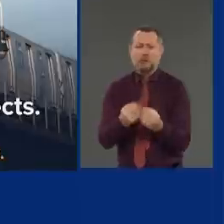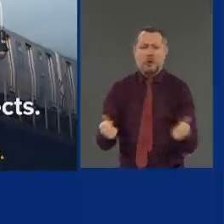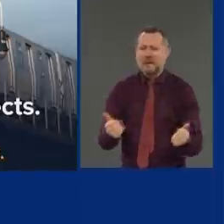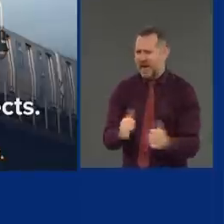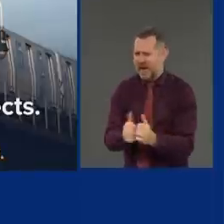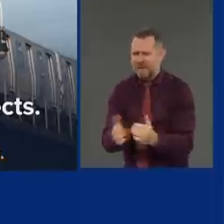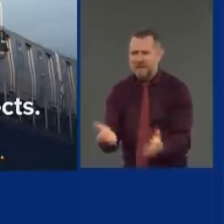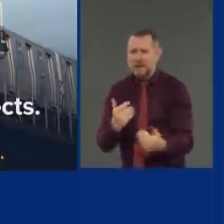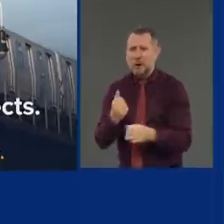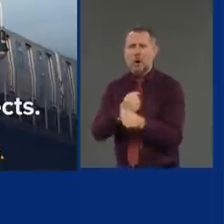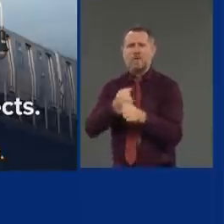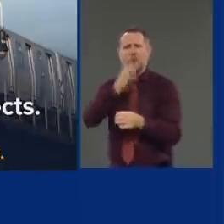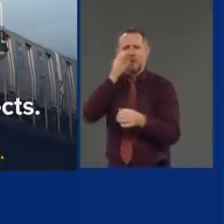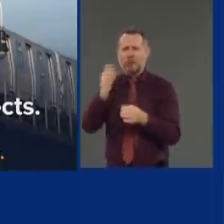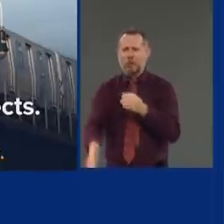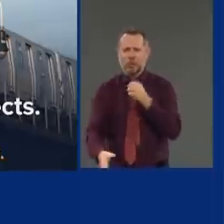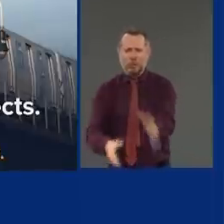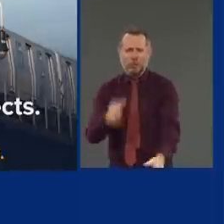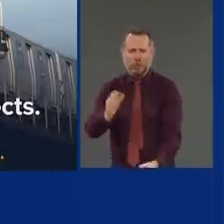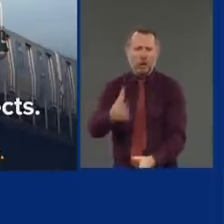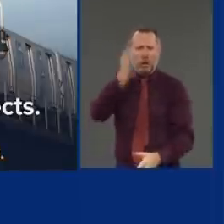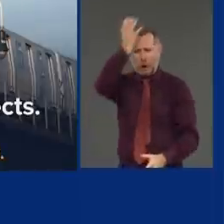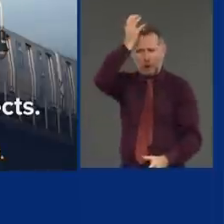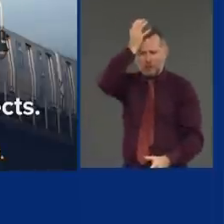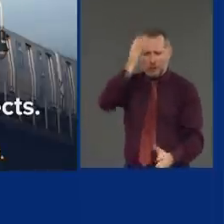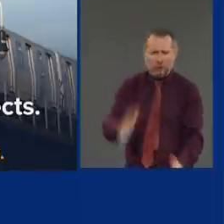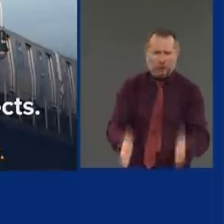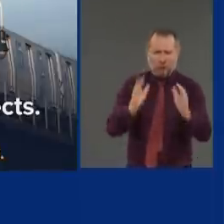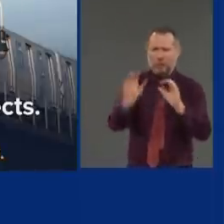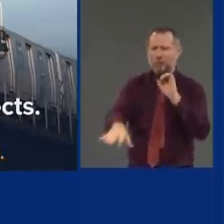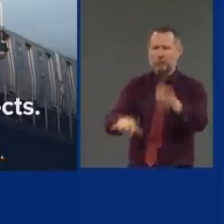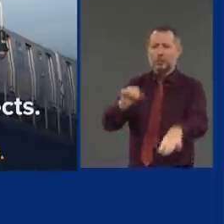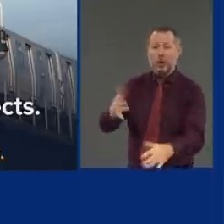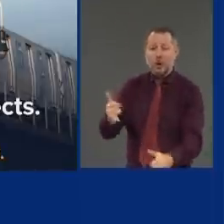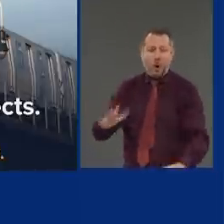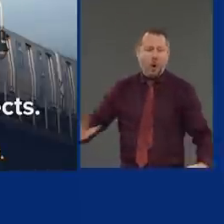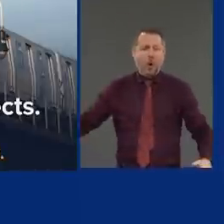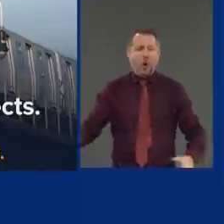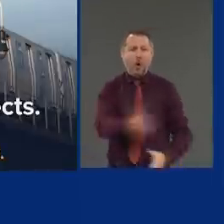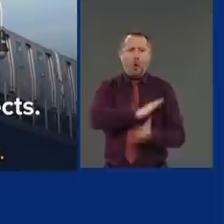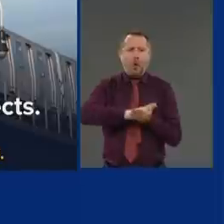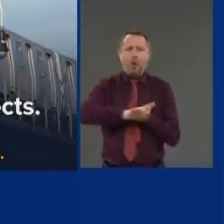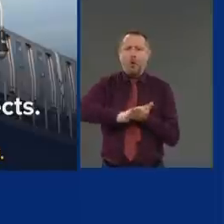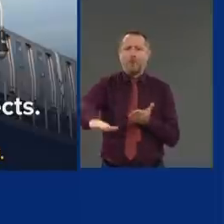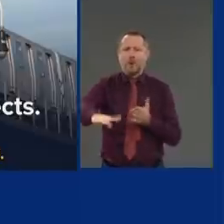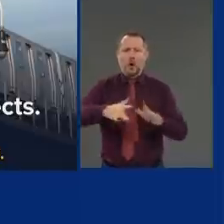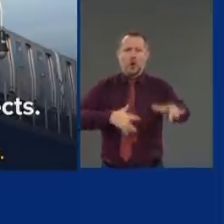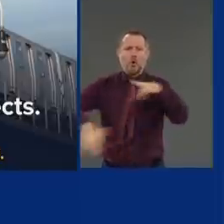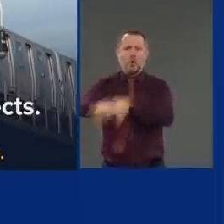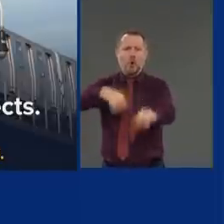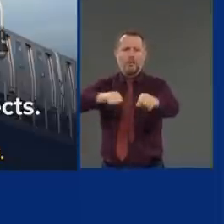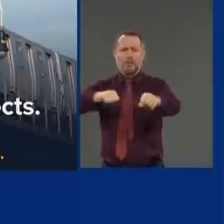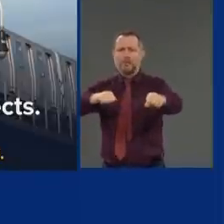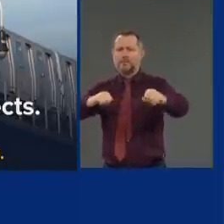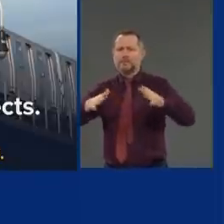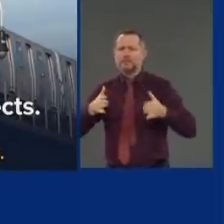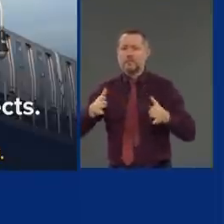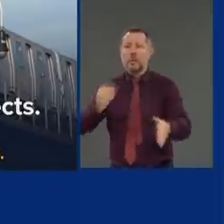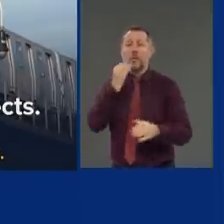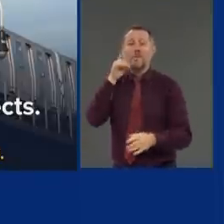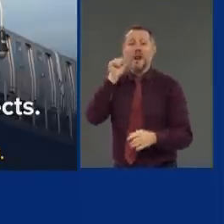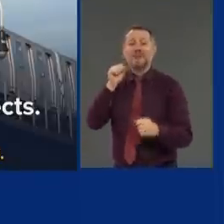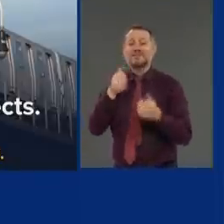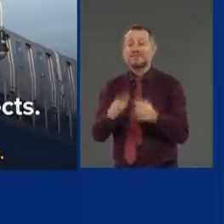cars. The cars are now disinfected. Homeless are getting services they need, and they're no longer living